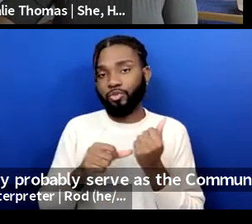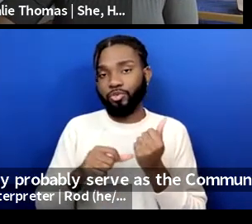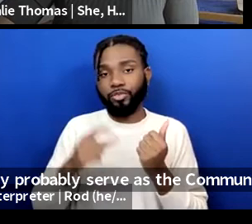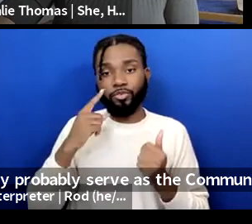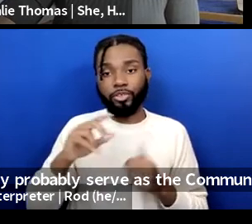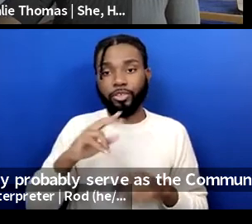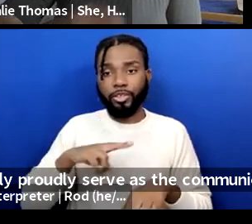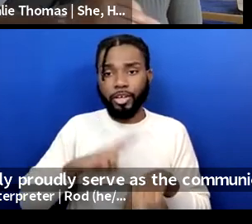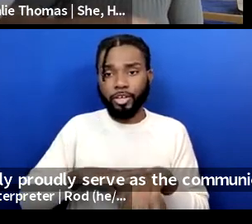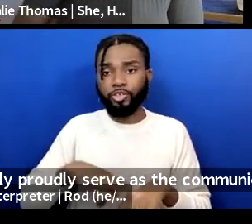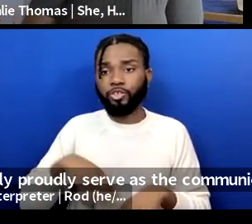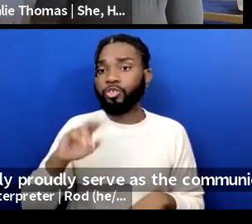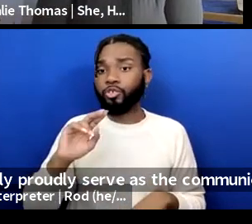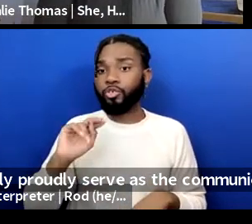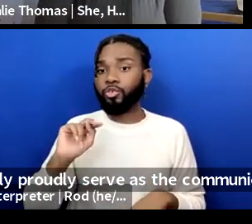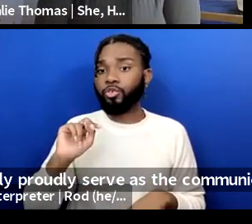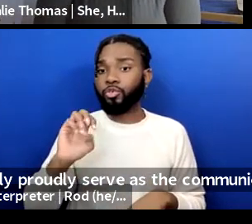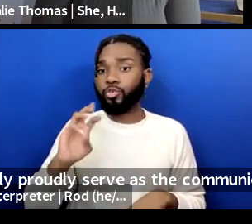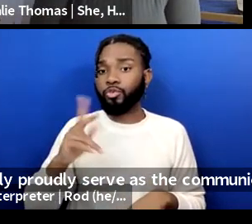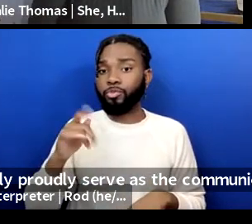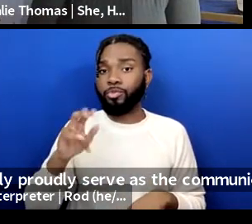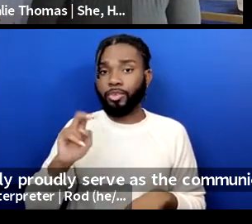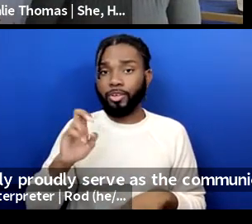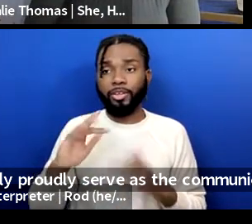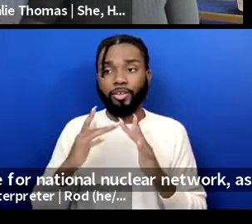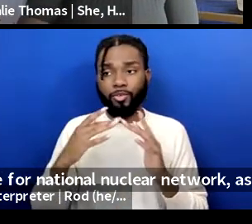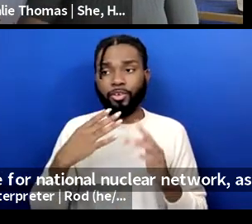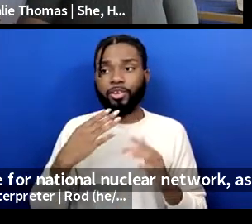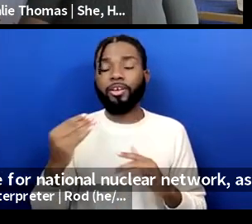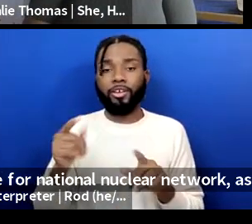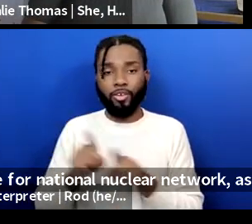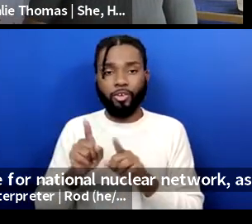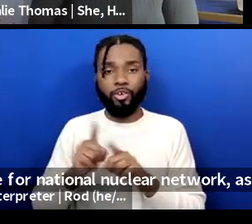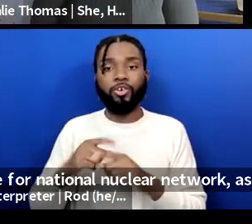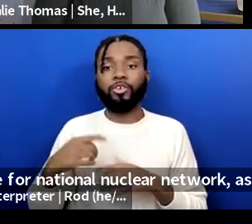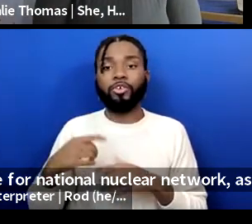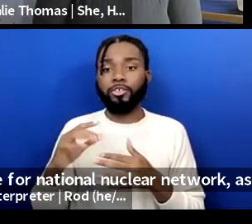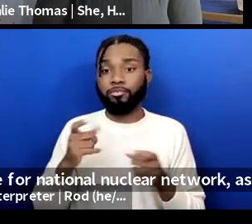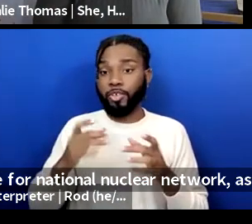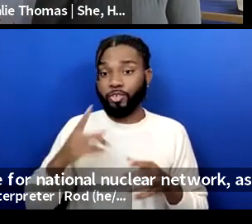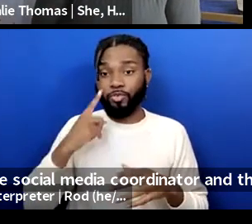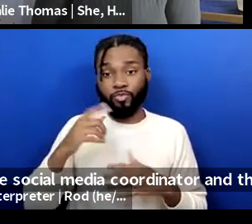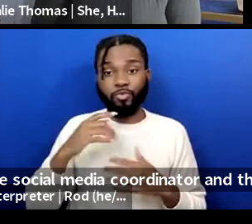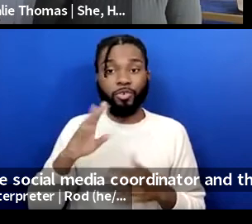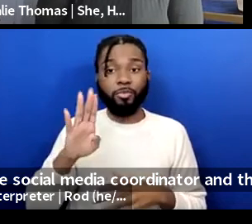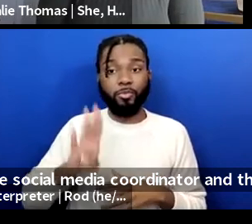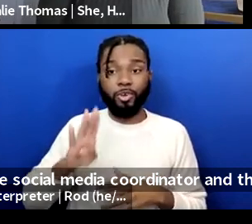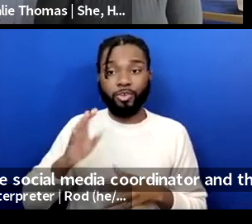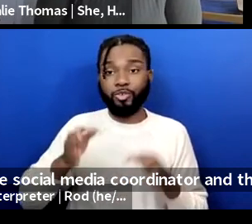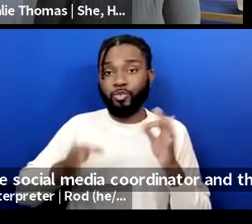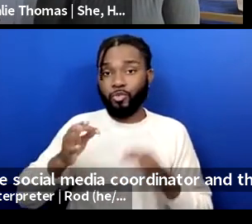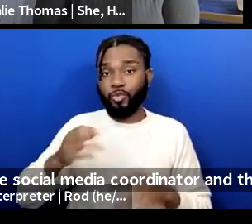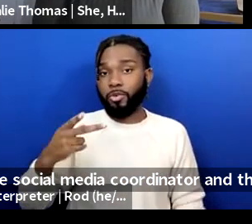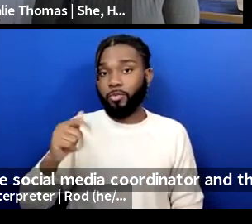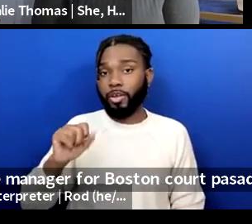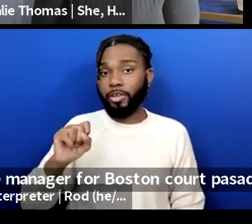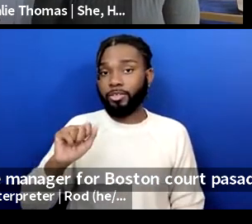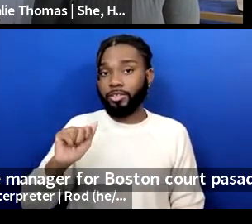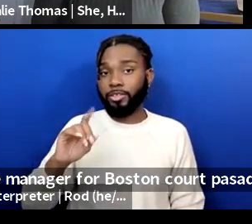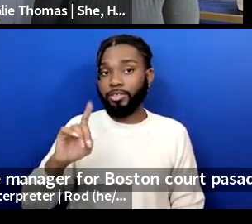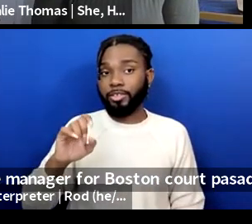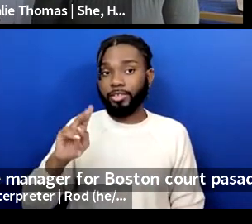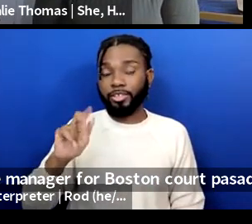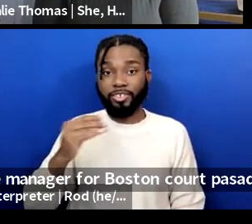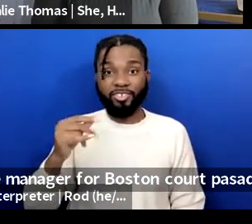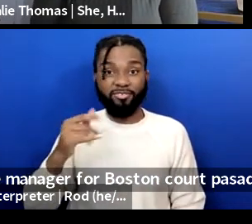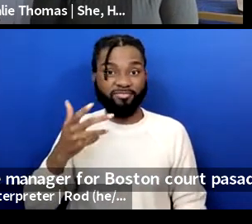Network, as well as proudly the social media coordinator and the front of house manager for Boston Court Pasadena. And yeah, those